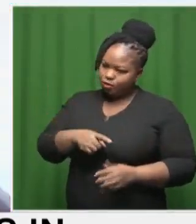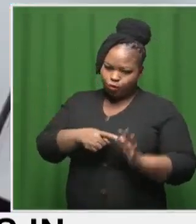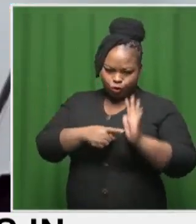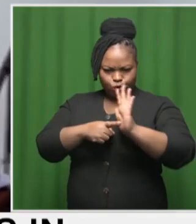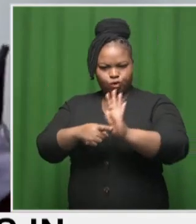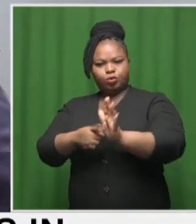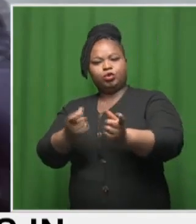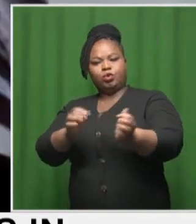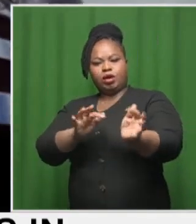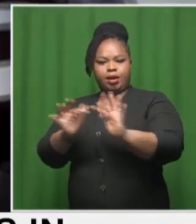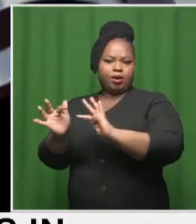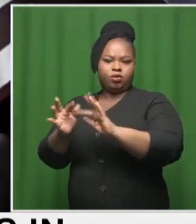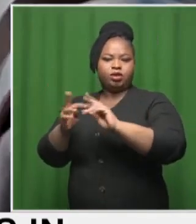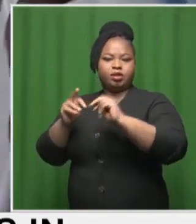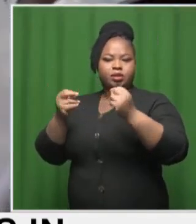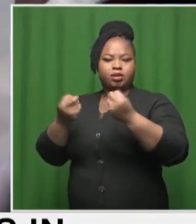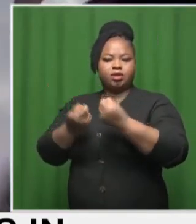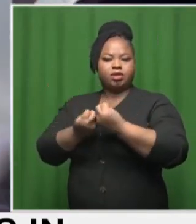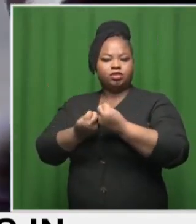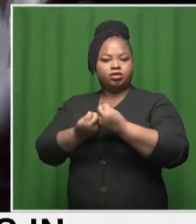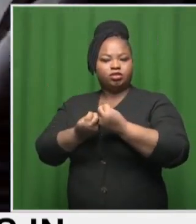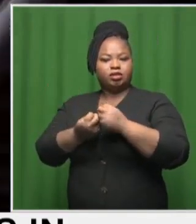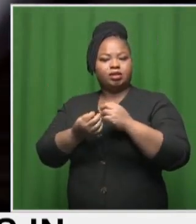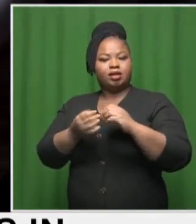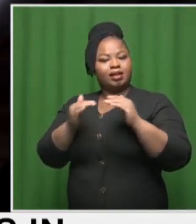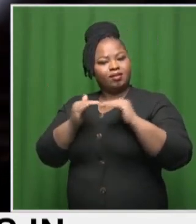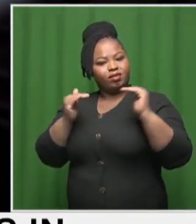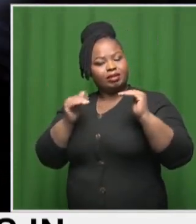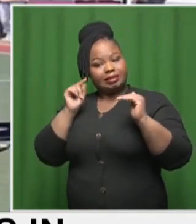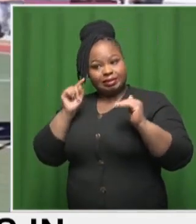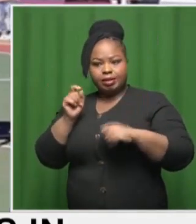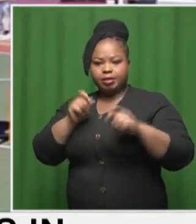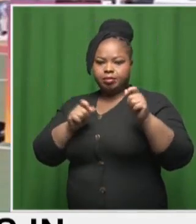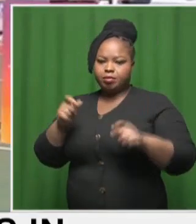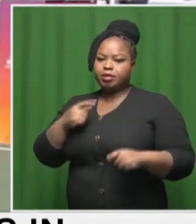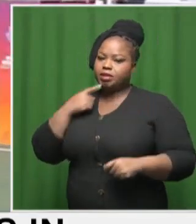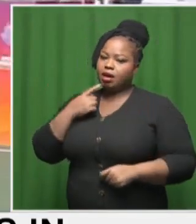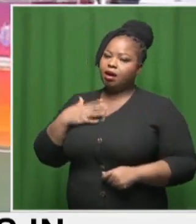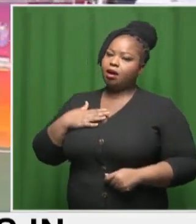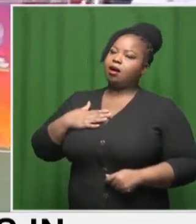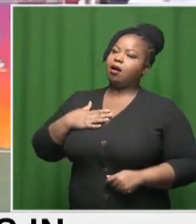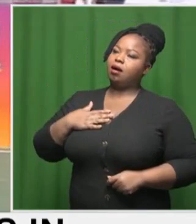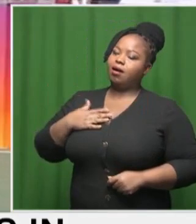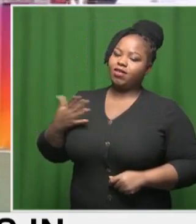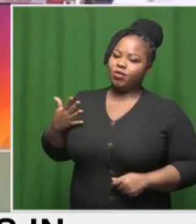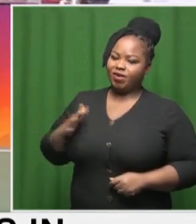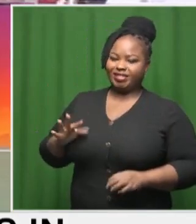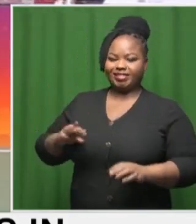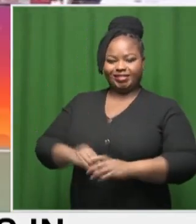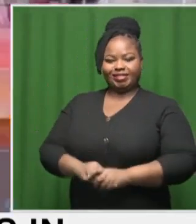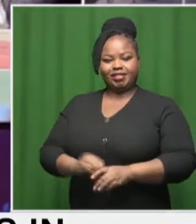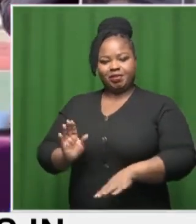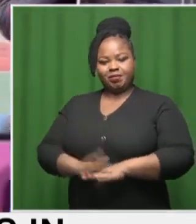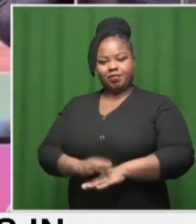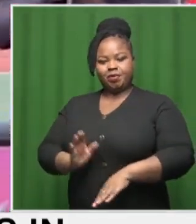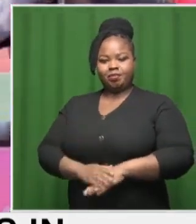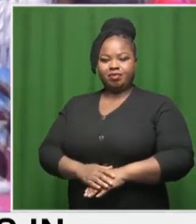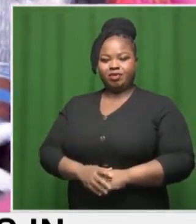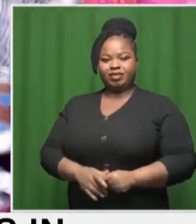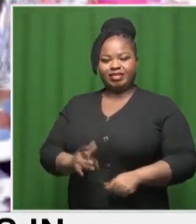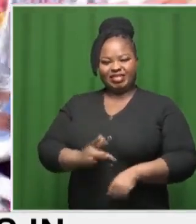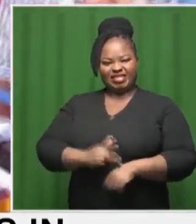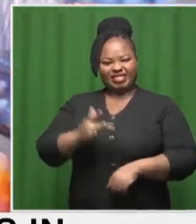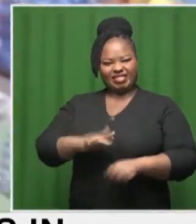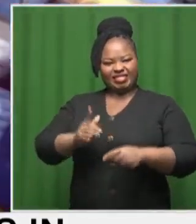it's done at a national level. And that makes people to say, we want to play netball more. And we'll reach the places that we have never